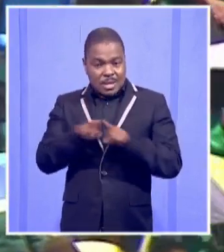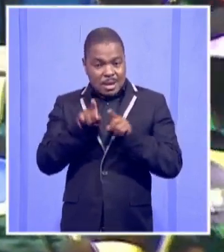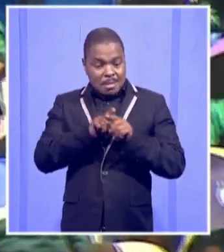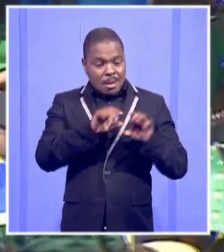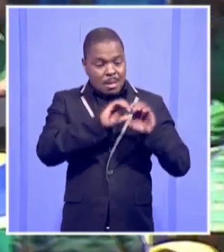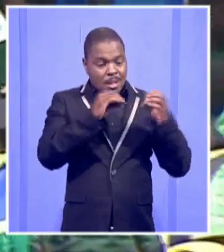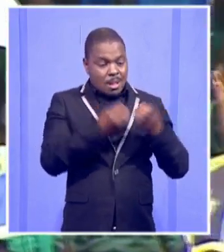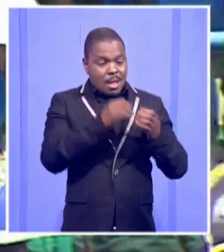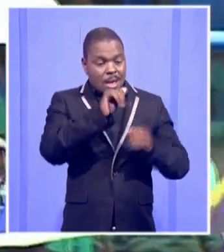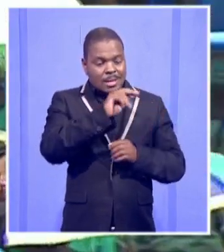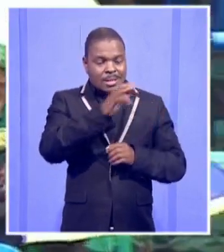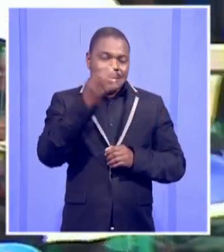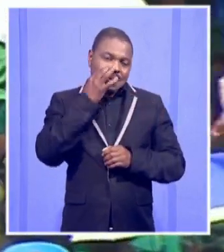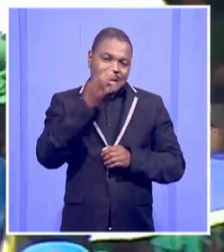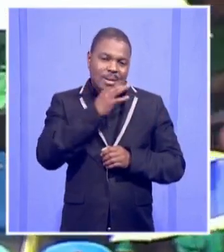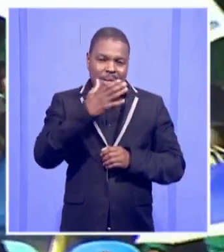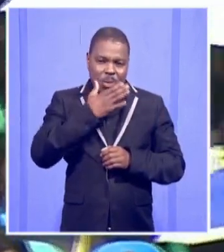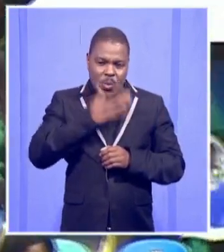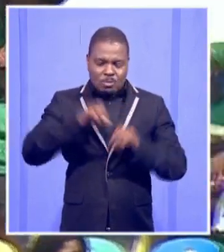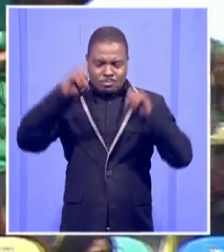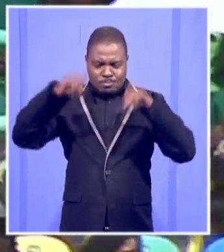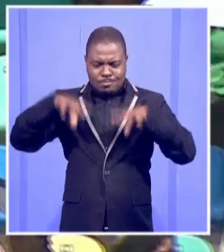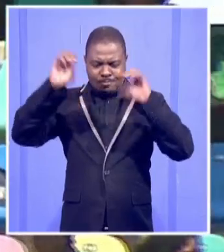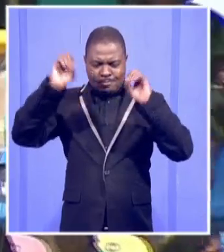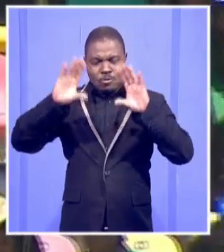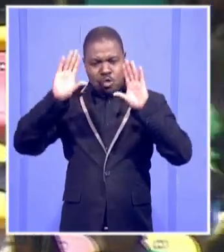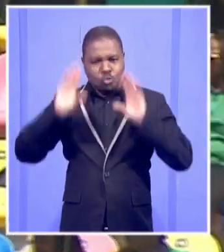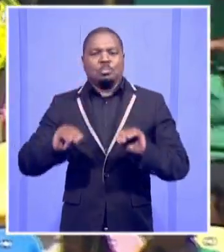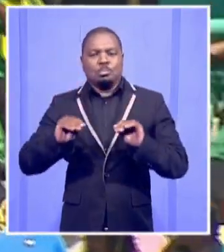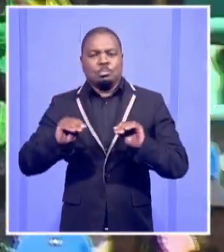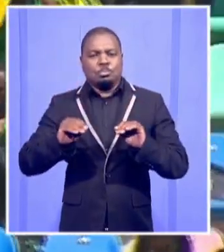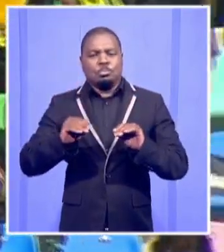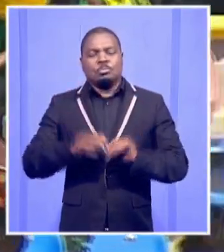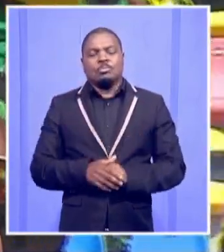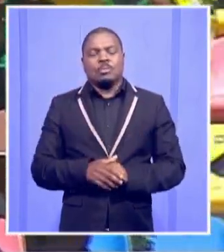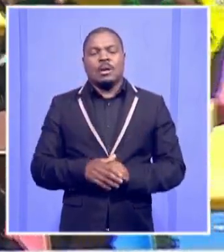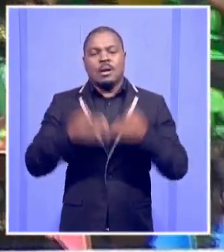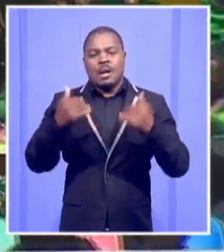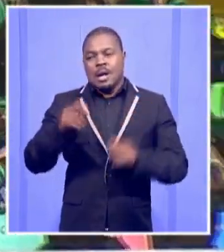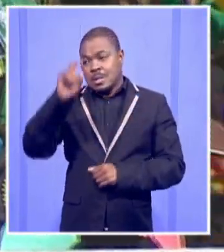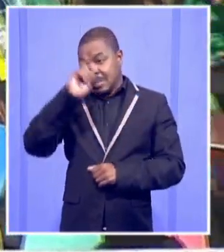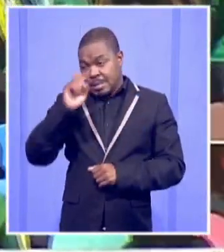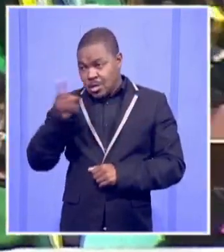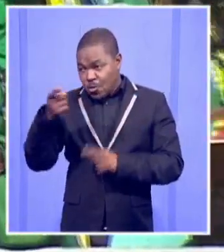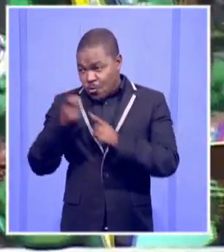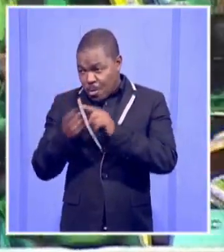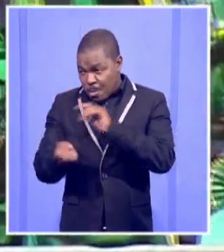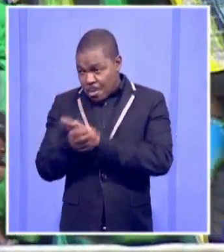want to do away with load shedding. Let me bring this conversation to Usisi now.